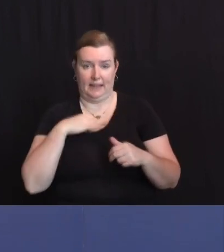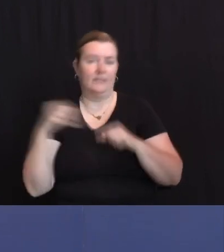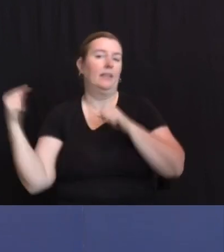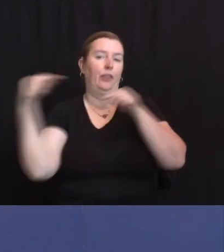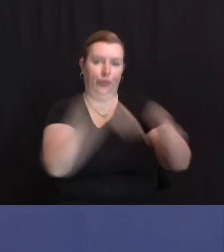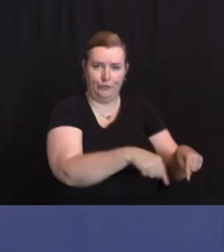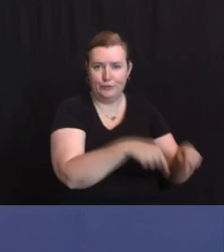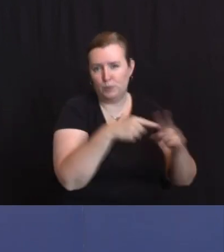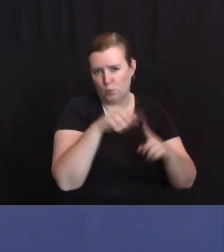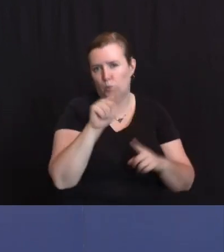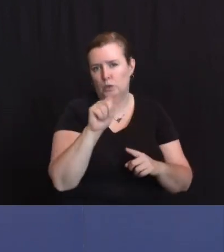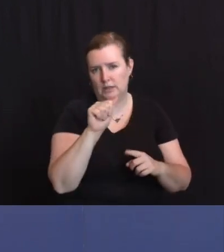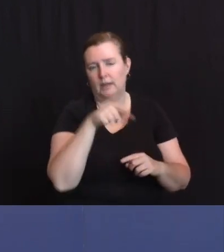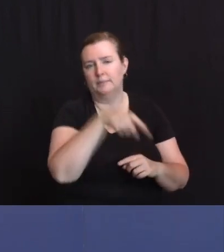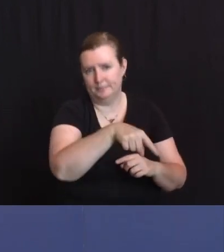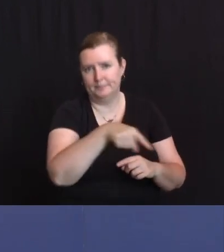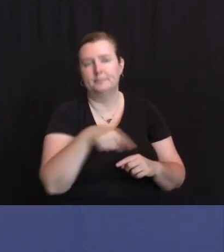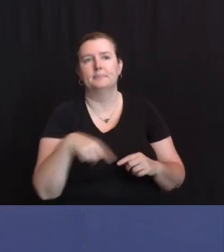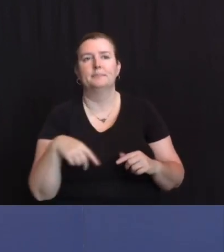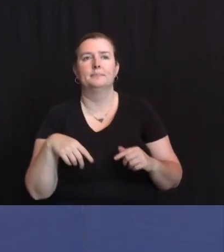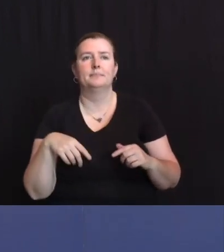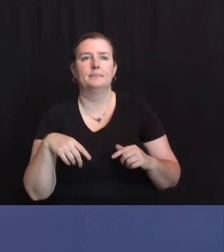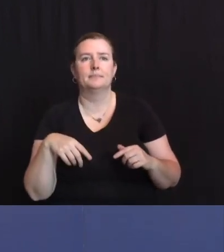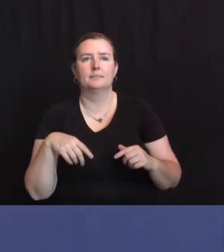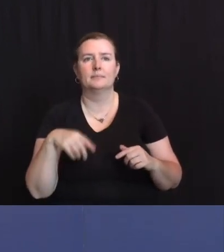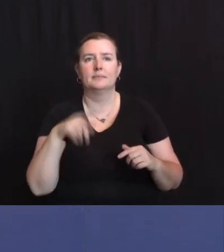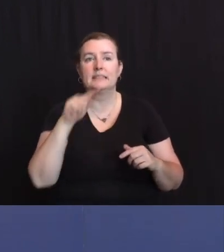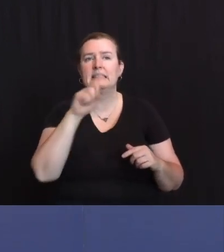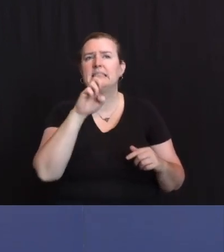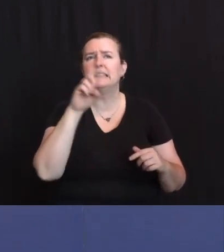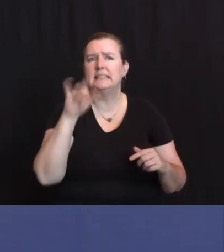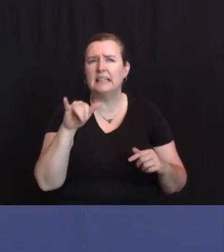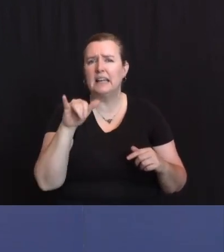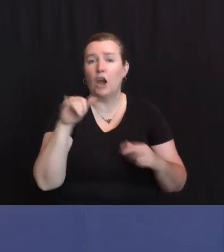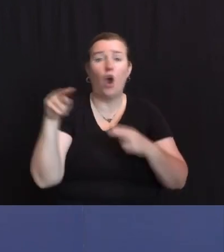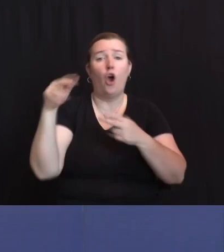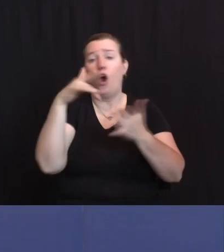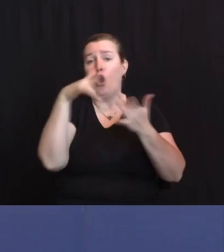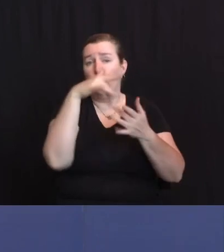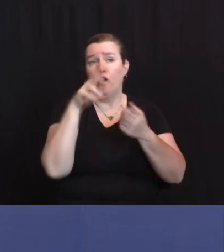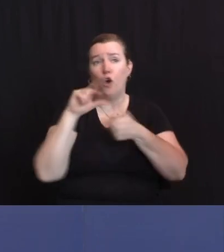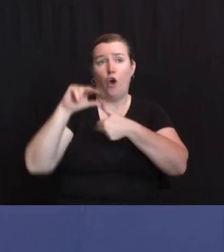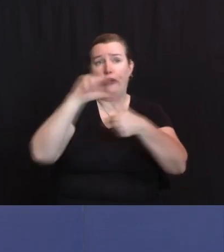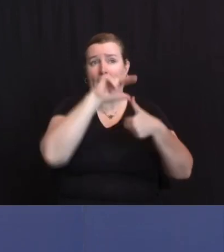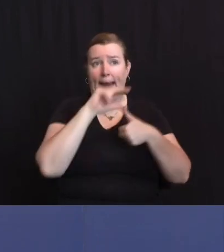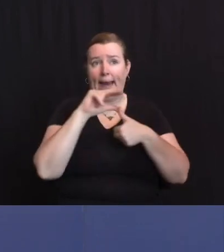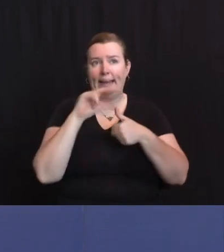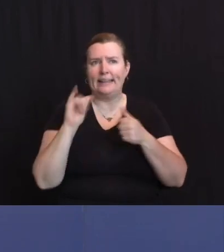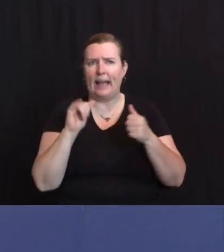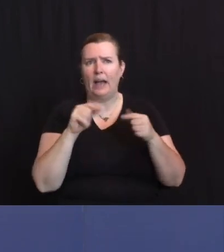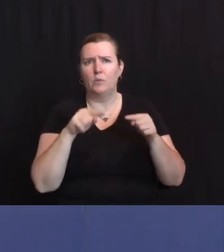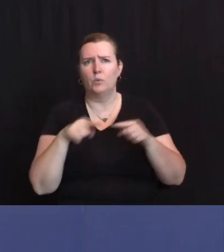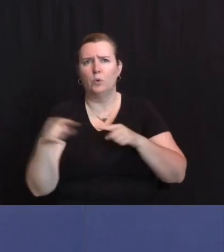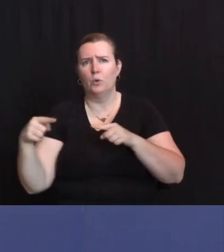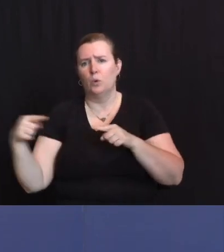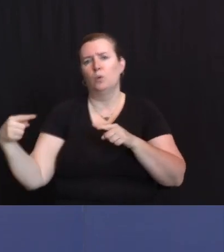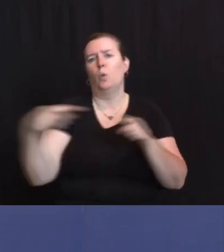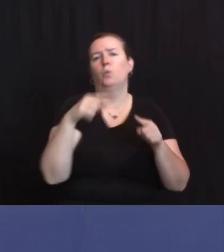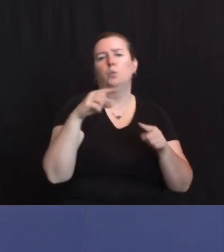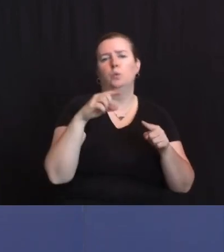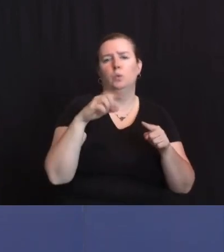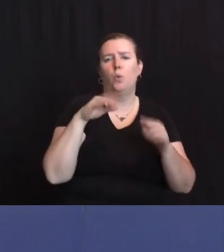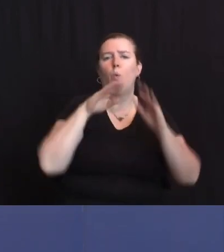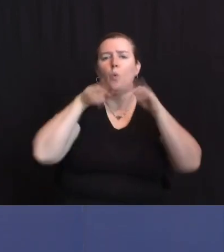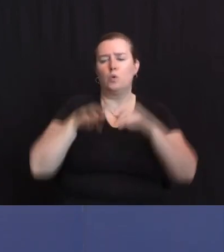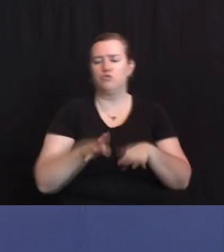is following Hurricane Paulette out to sea, which we're keeping our fingers crossed on that. And we continue to